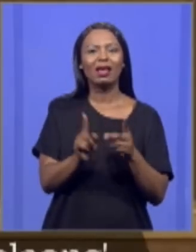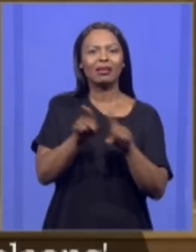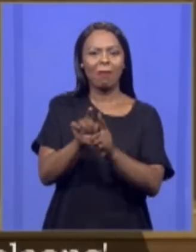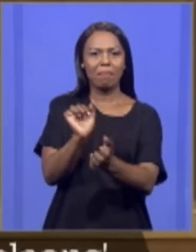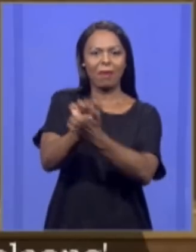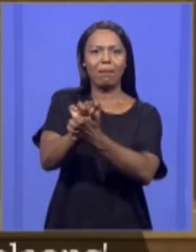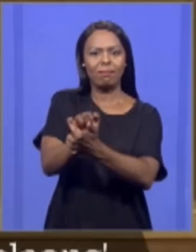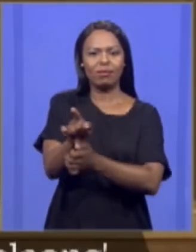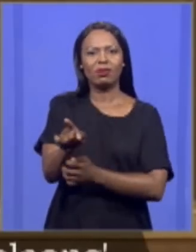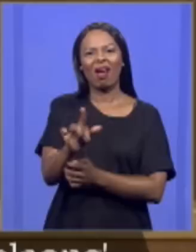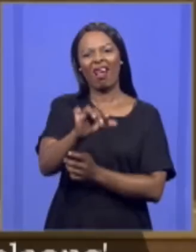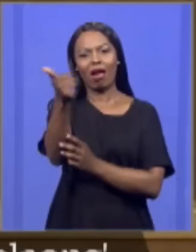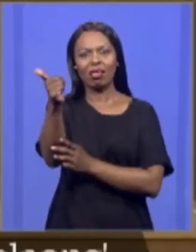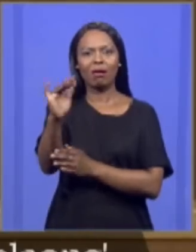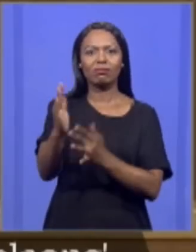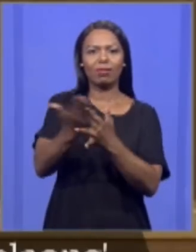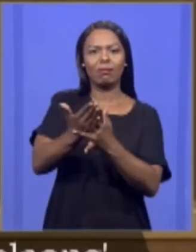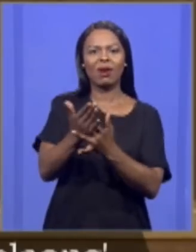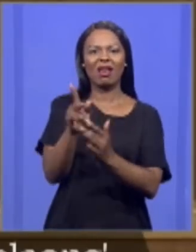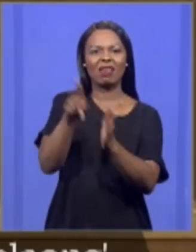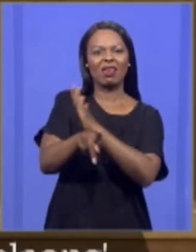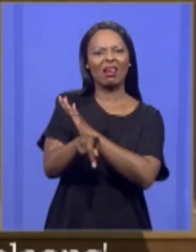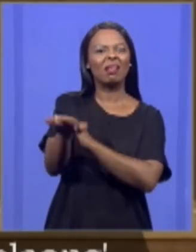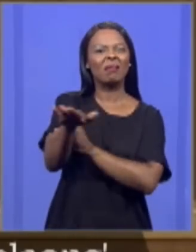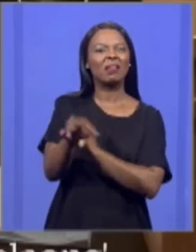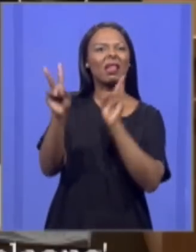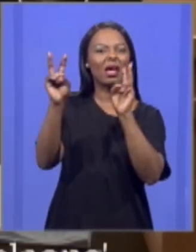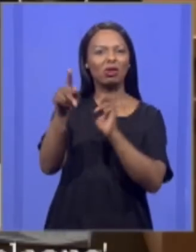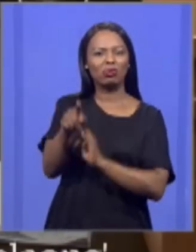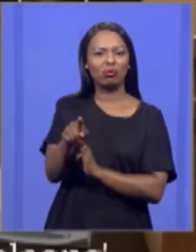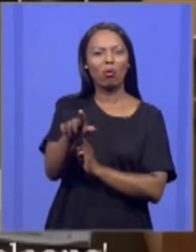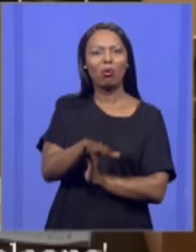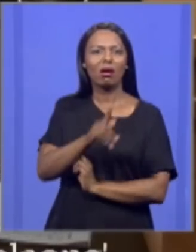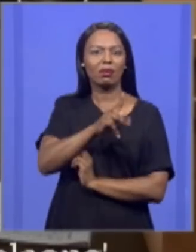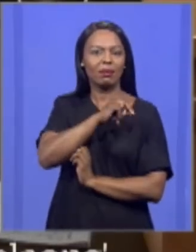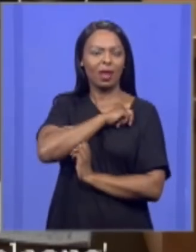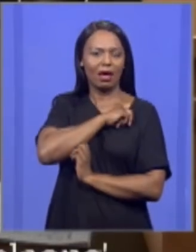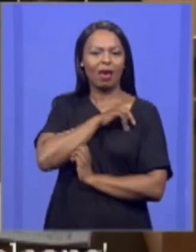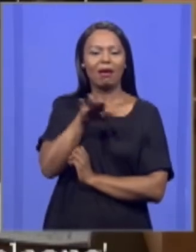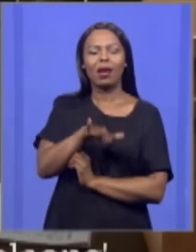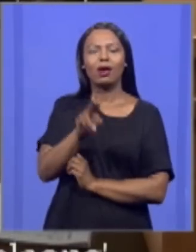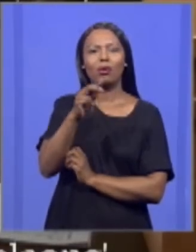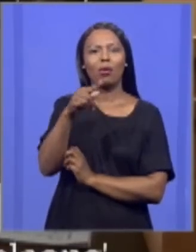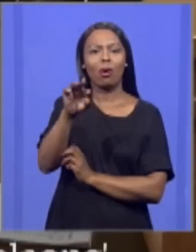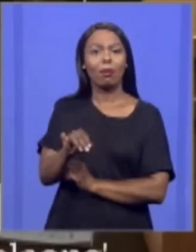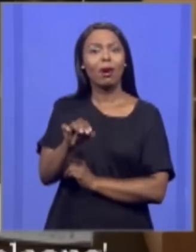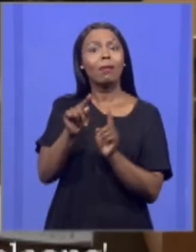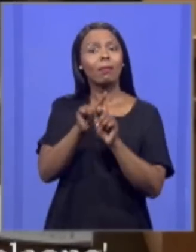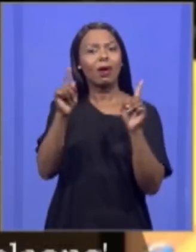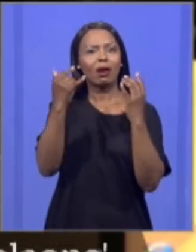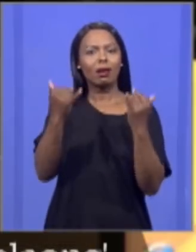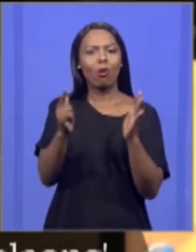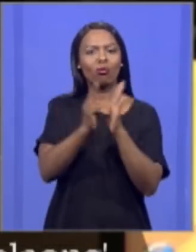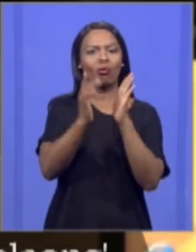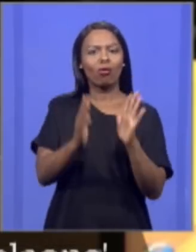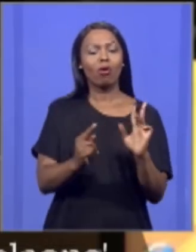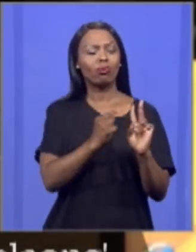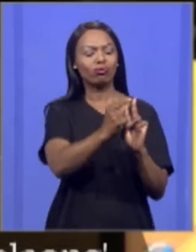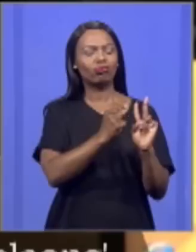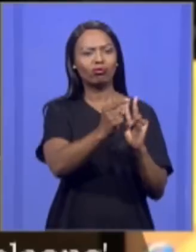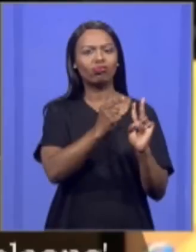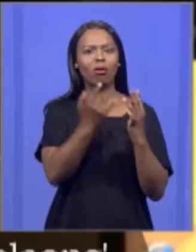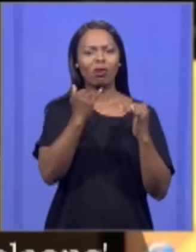golegwa ka ditatofatšo tša polao ya ka Nongoma ka KwaZulu-Natal. Le ge go le bjalo, baemedi ba molao ba re bobedi bo